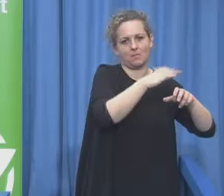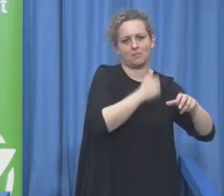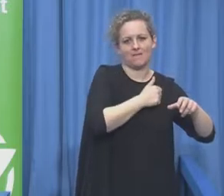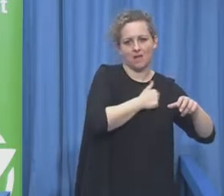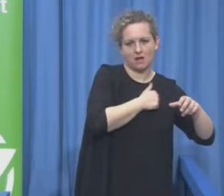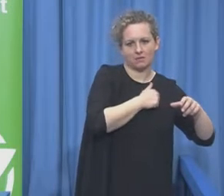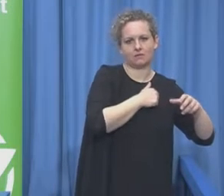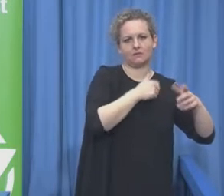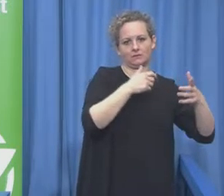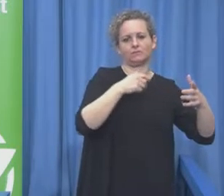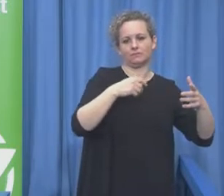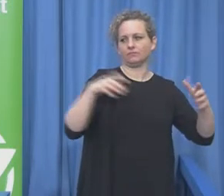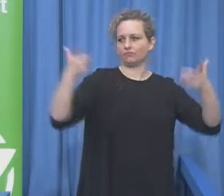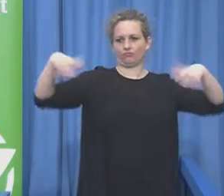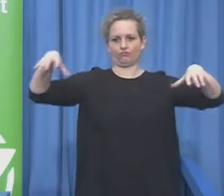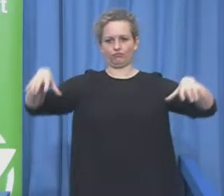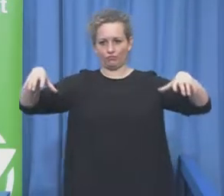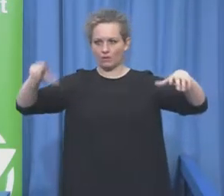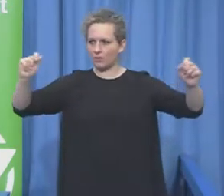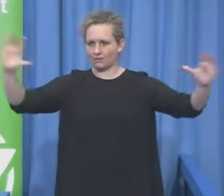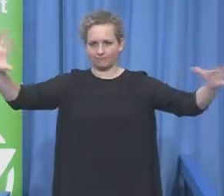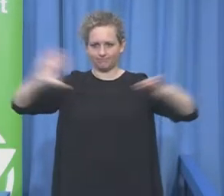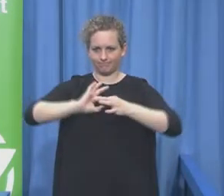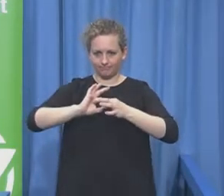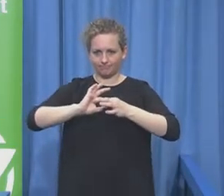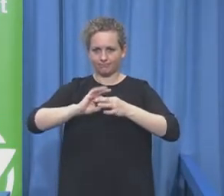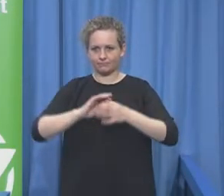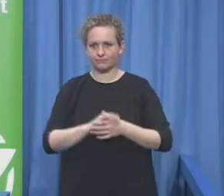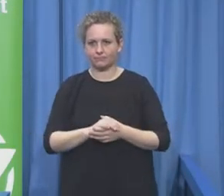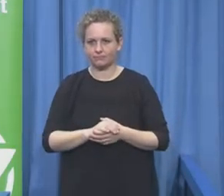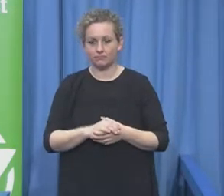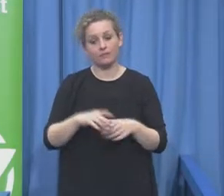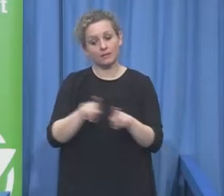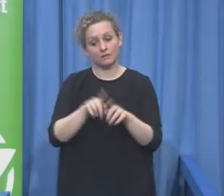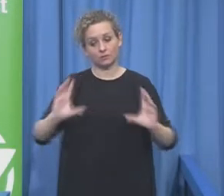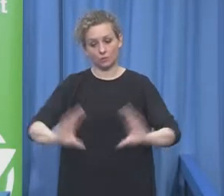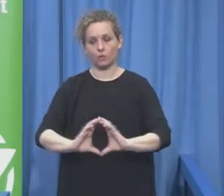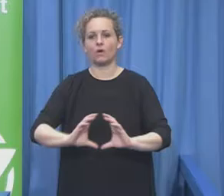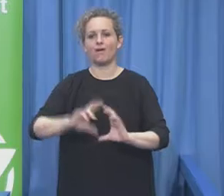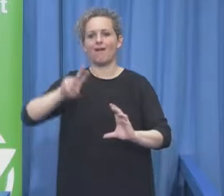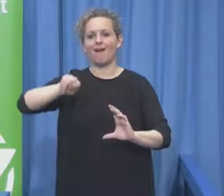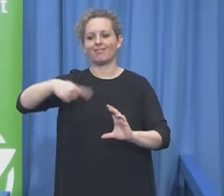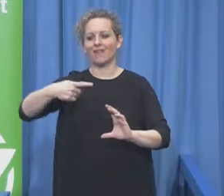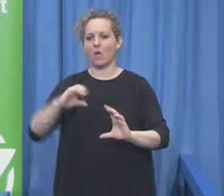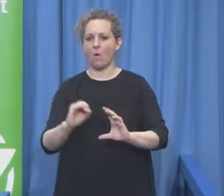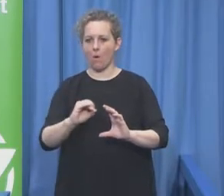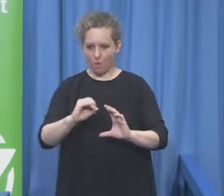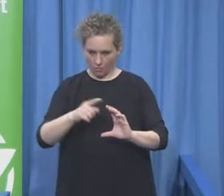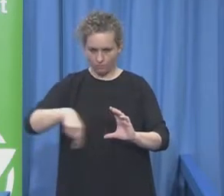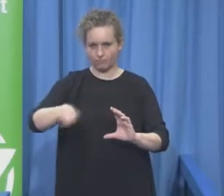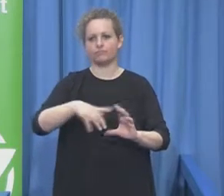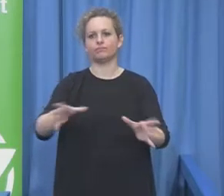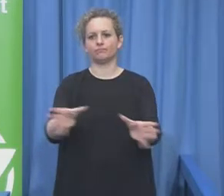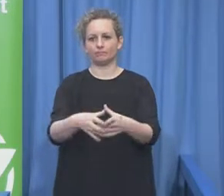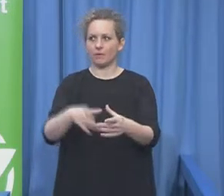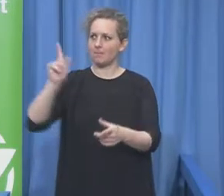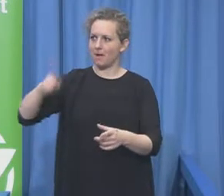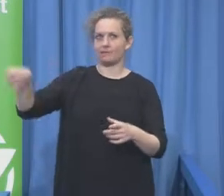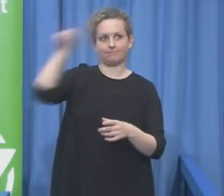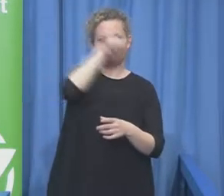channels to reach out to them, which NGOs cannot afford to reach out. So we have used that strategy to see how we can reach out